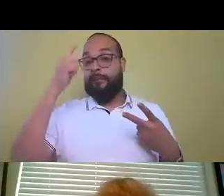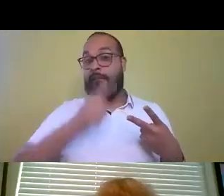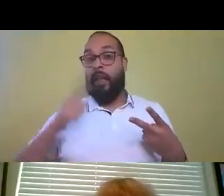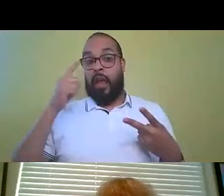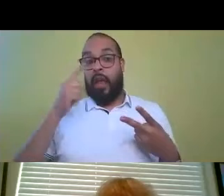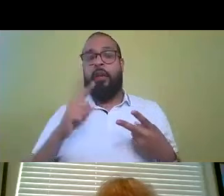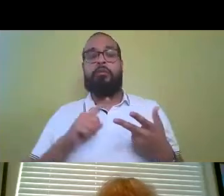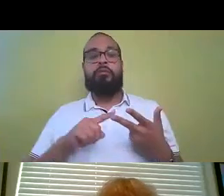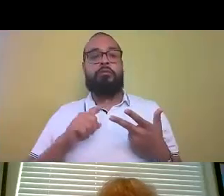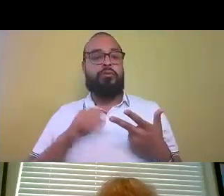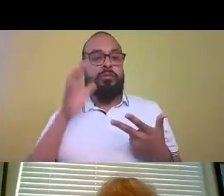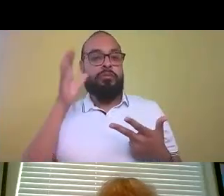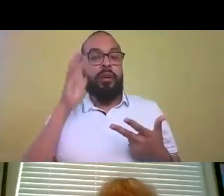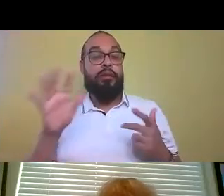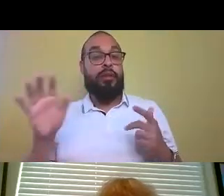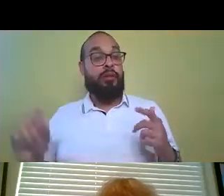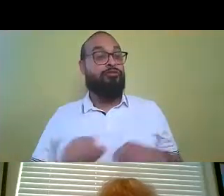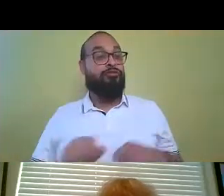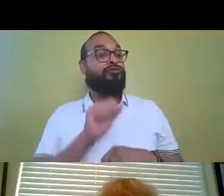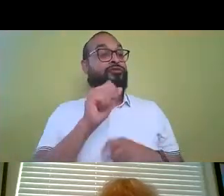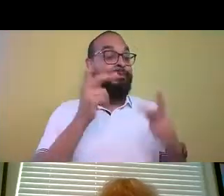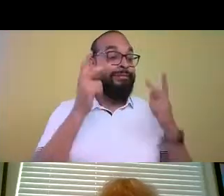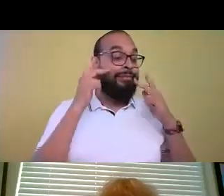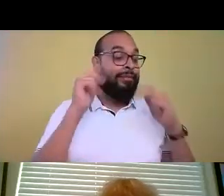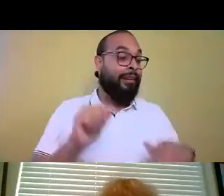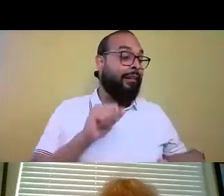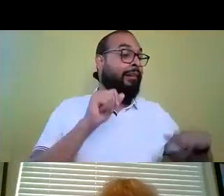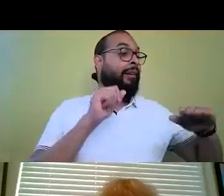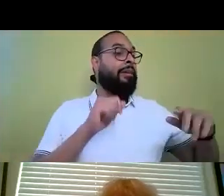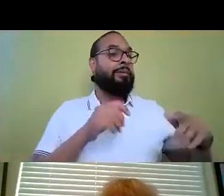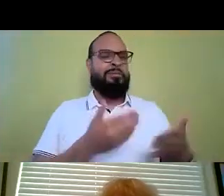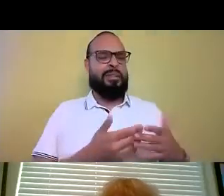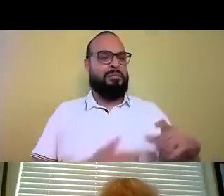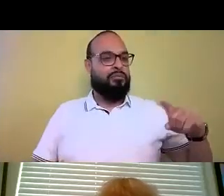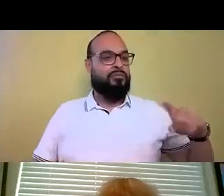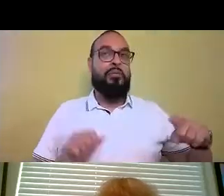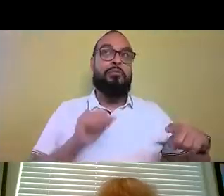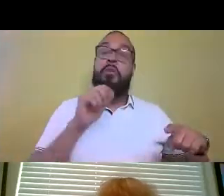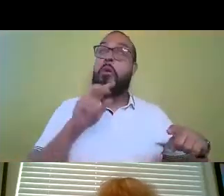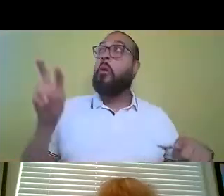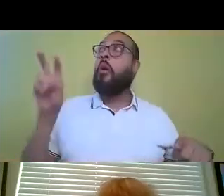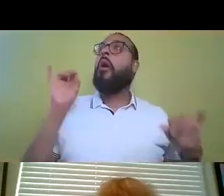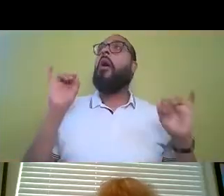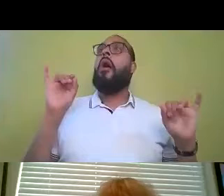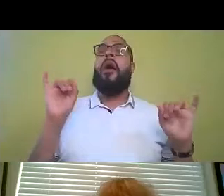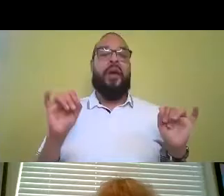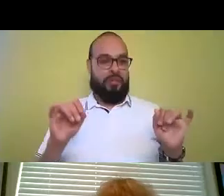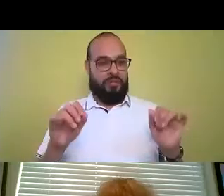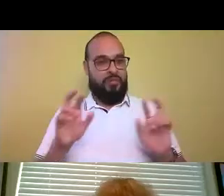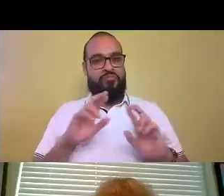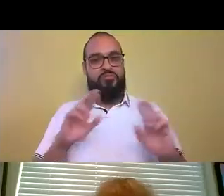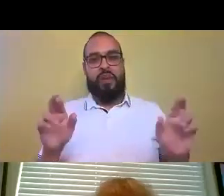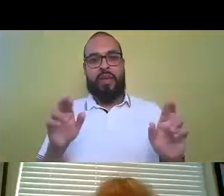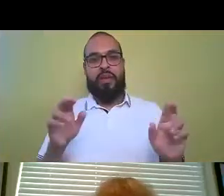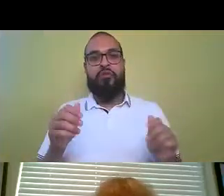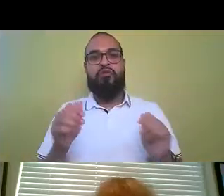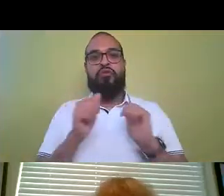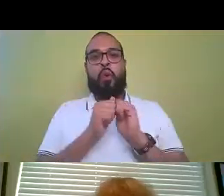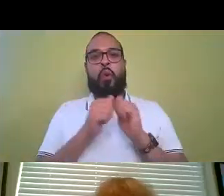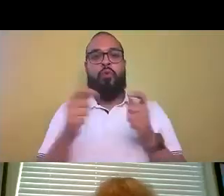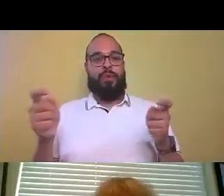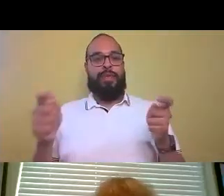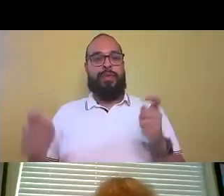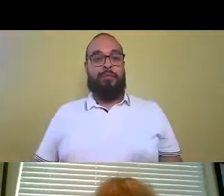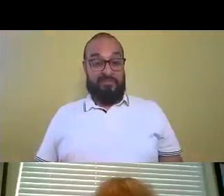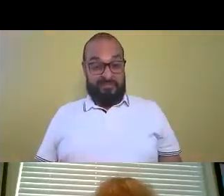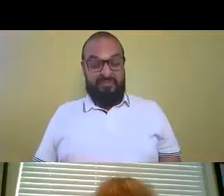caregiver's face appearing over the child is an indicator that co-regulation is going to start. So even at this